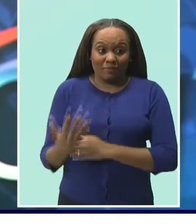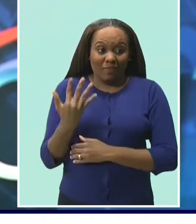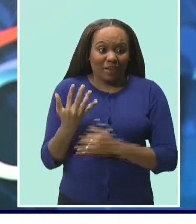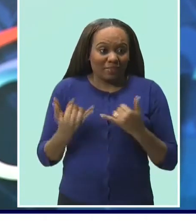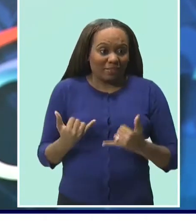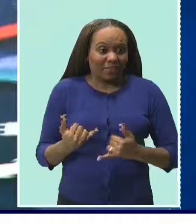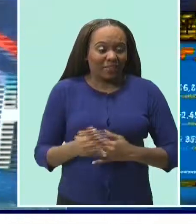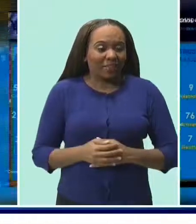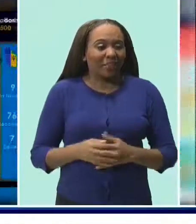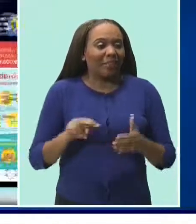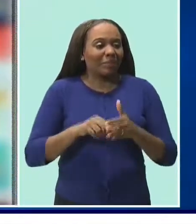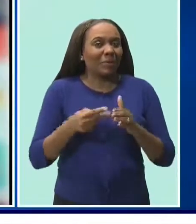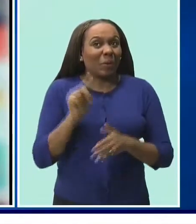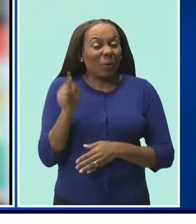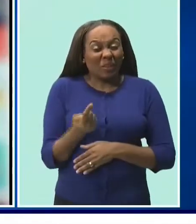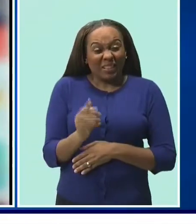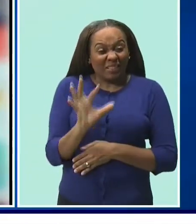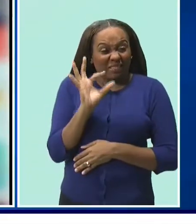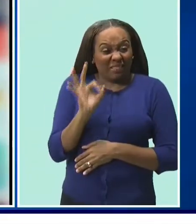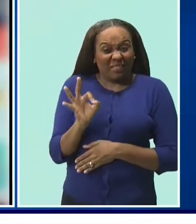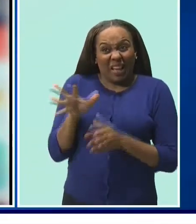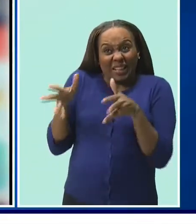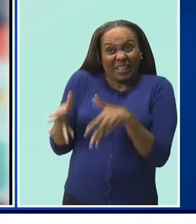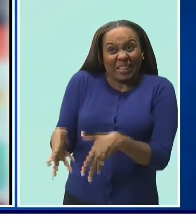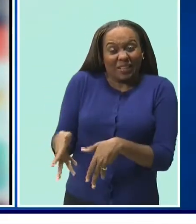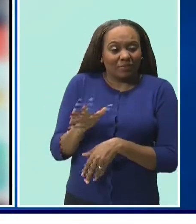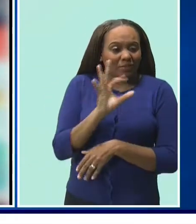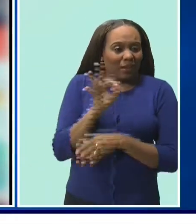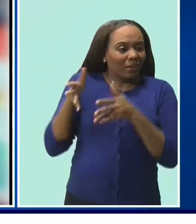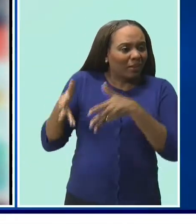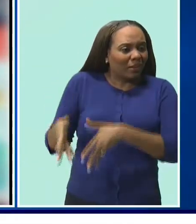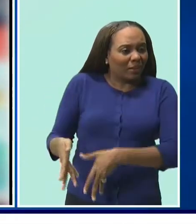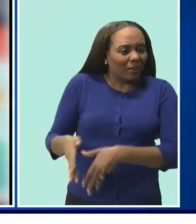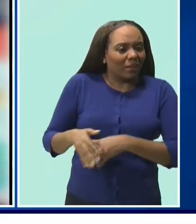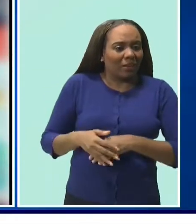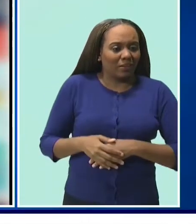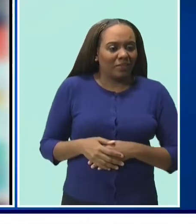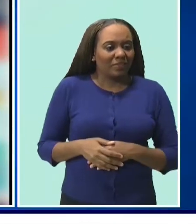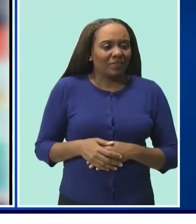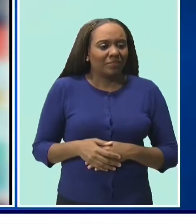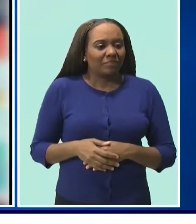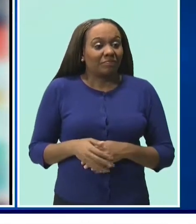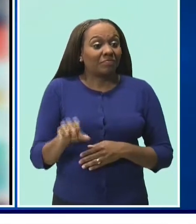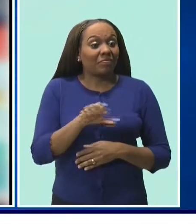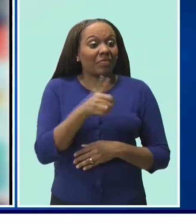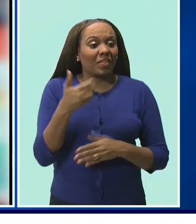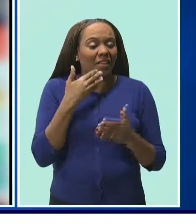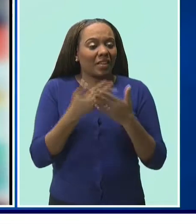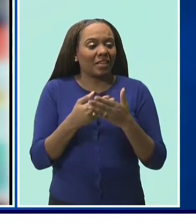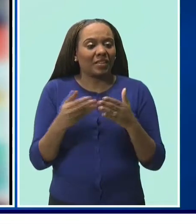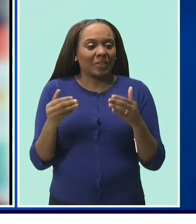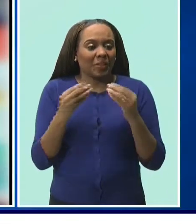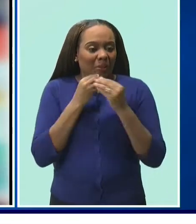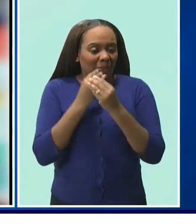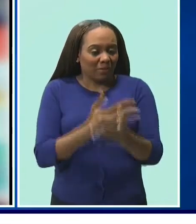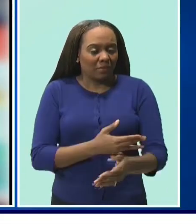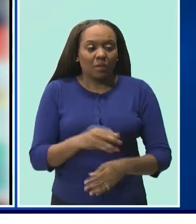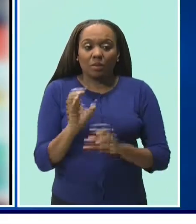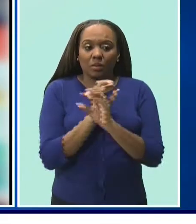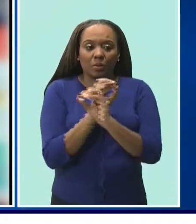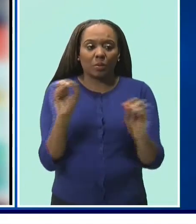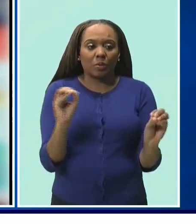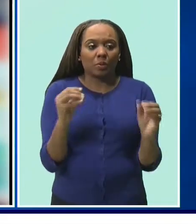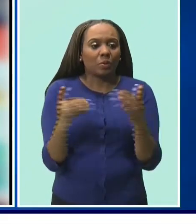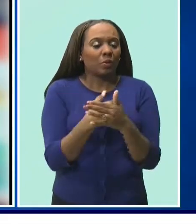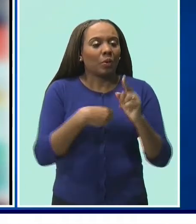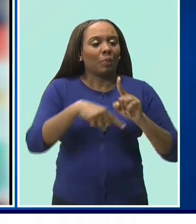This means that only 9 people remain under observation for the respiratory illness. And in other good news, there are no new